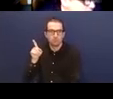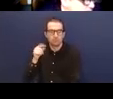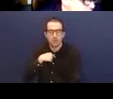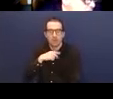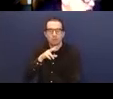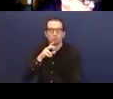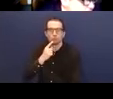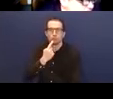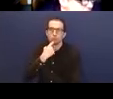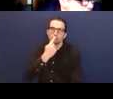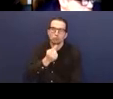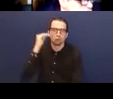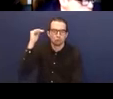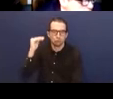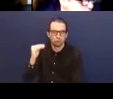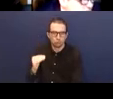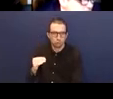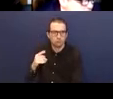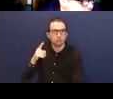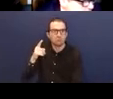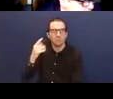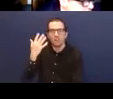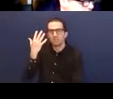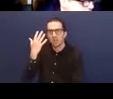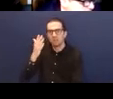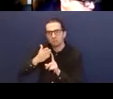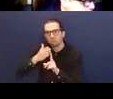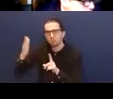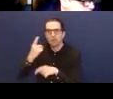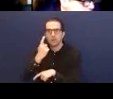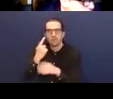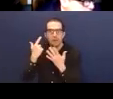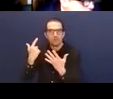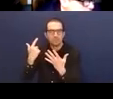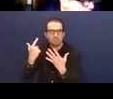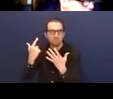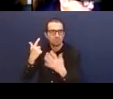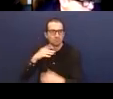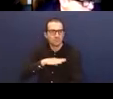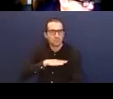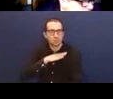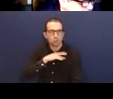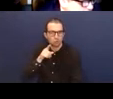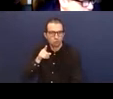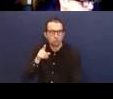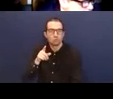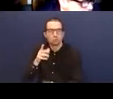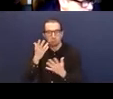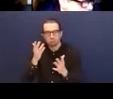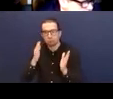it. Seeing, hearing, walking, self-care, communications, being understood inside and outside the